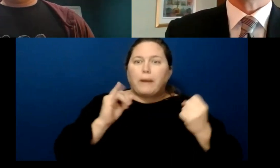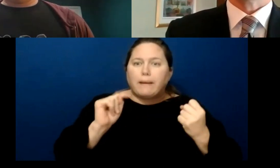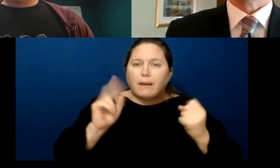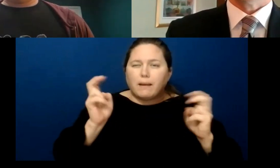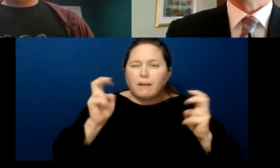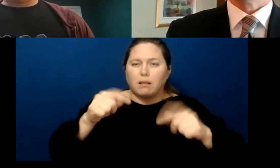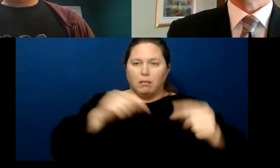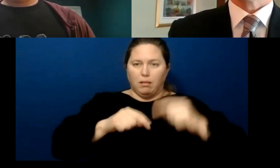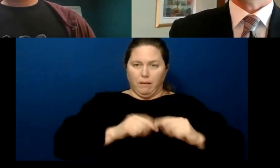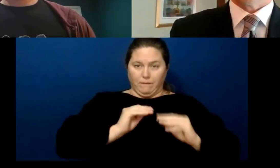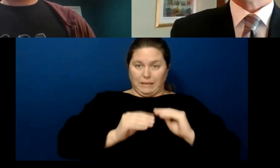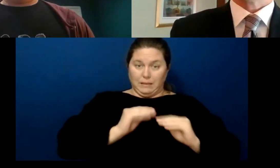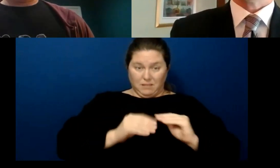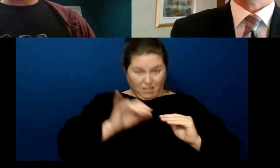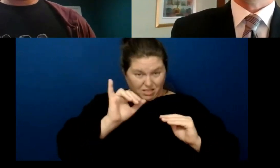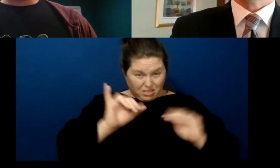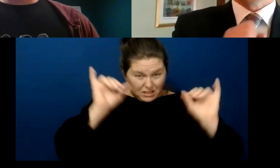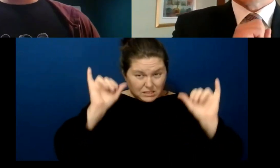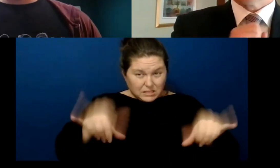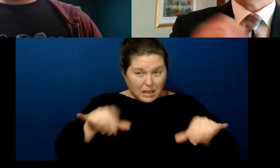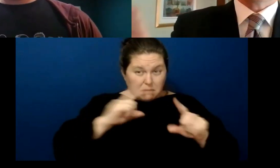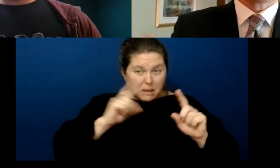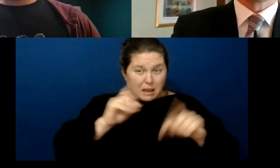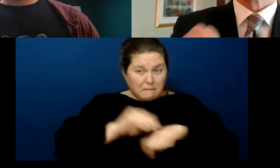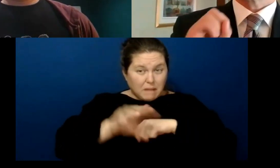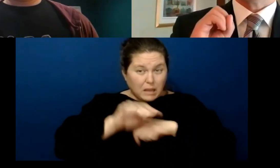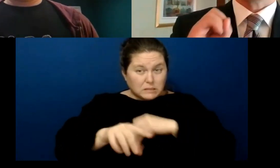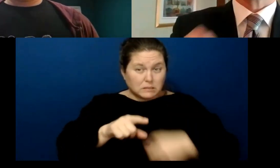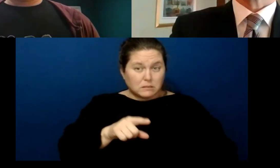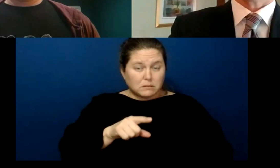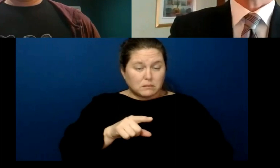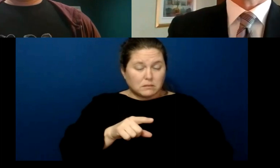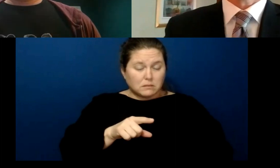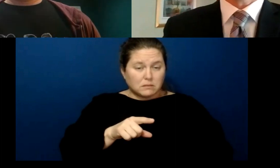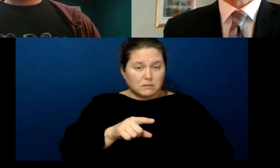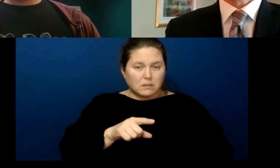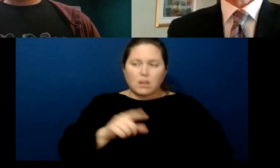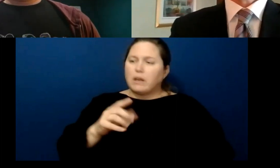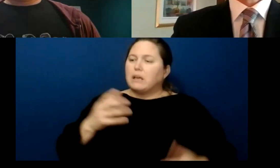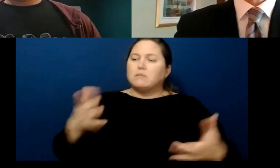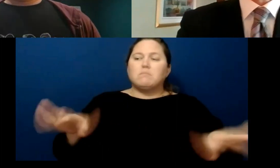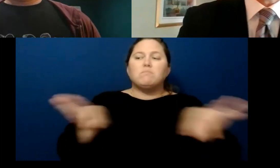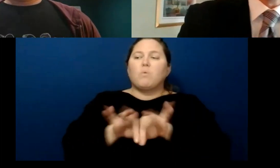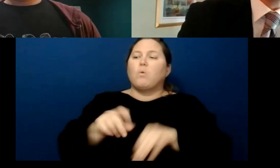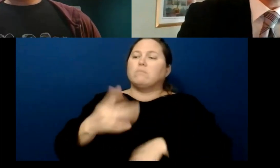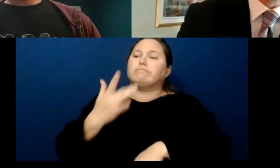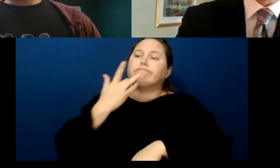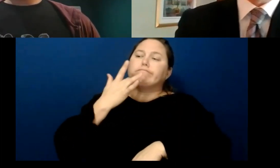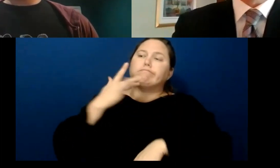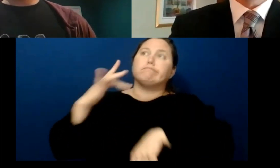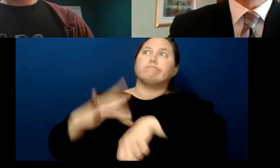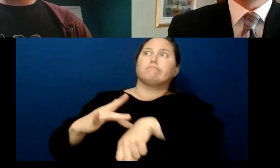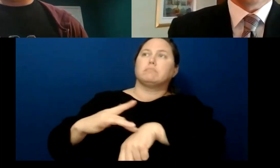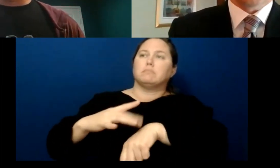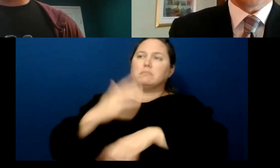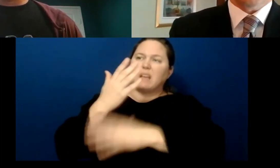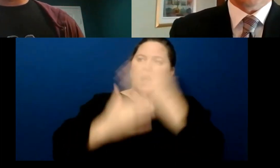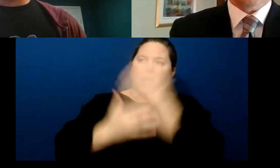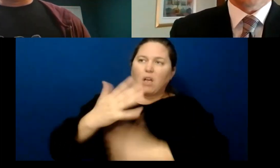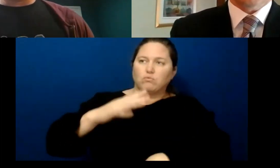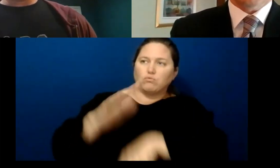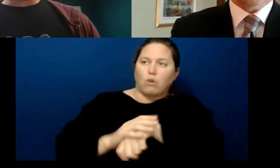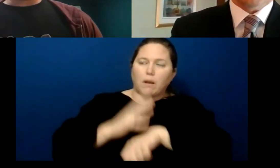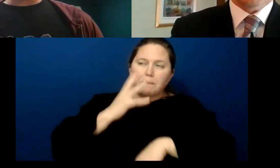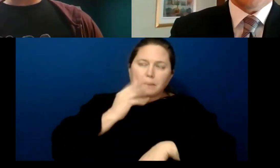the advice you would say to students who are interested in the field? Is just get some experience, start to play around? Yeah, I think that's spot